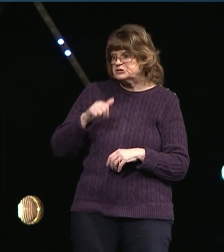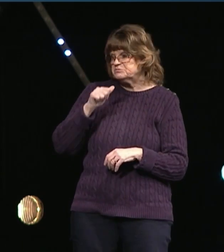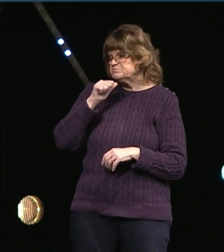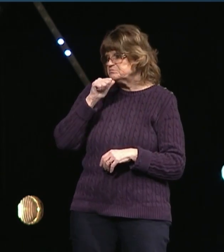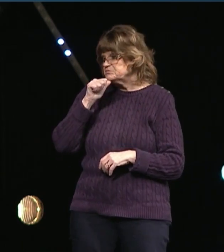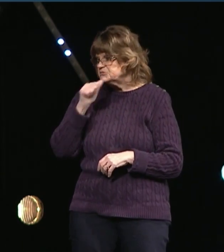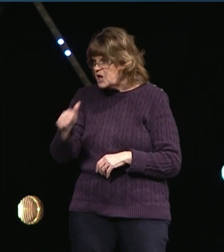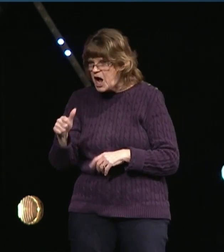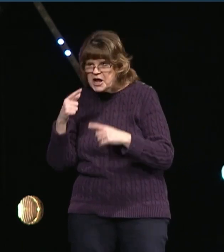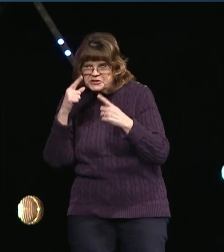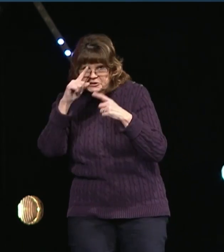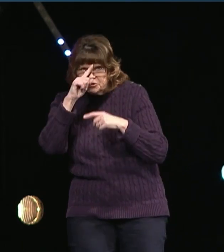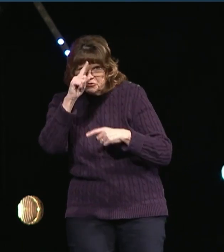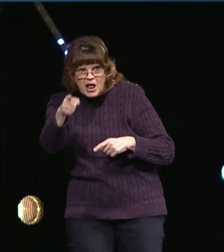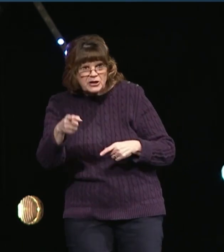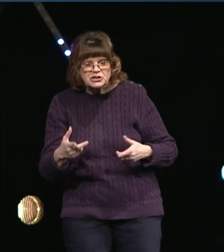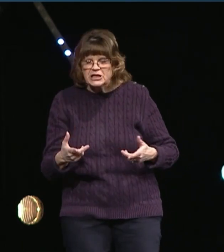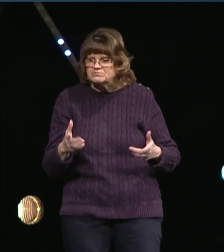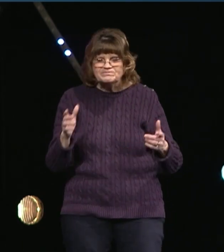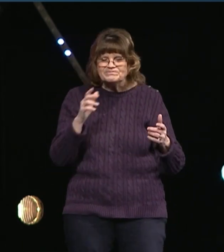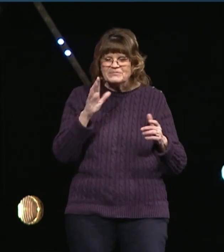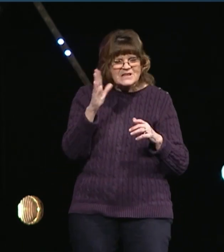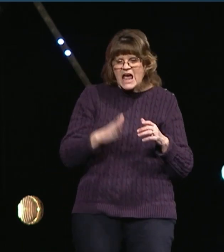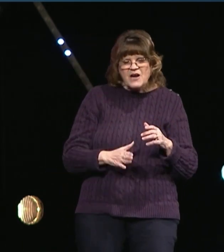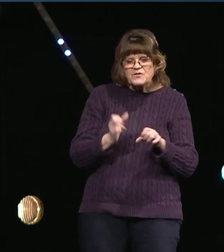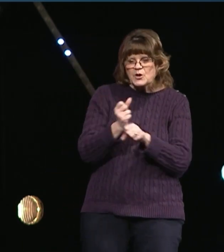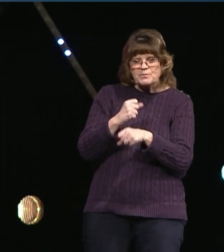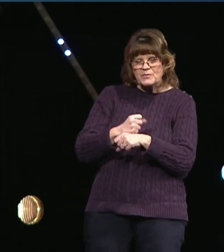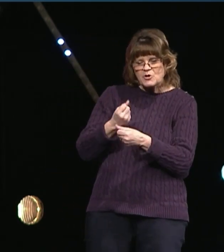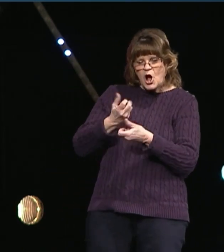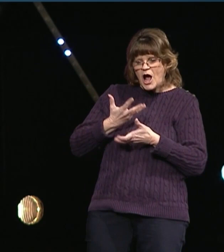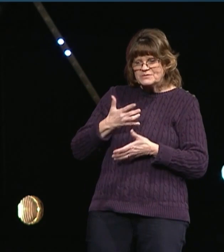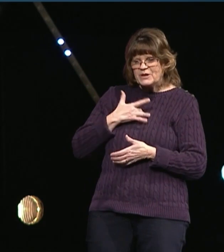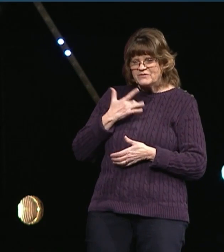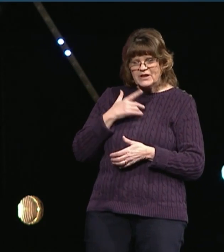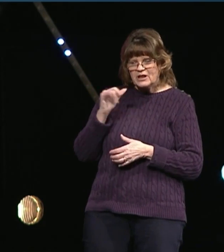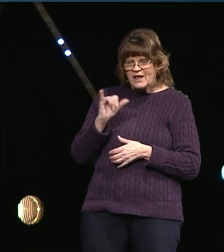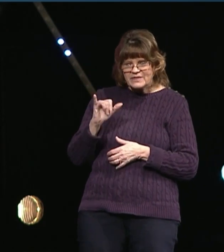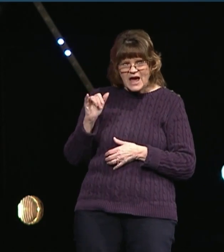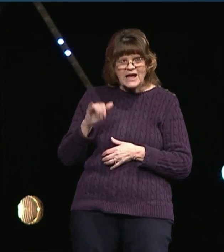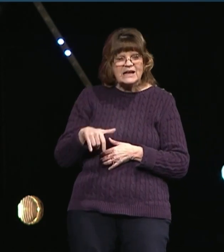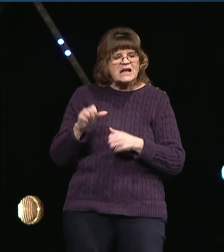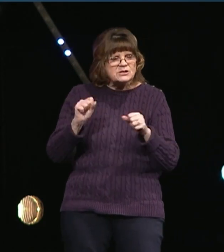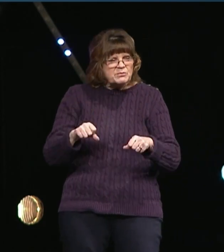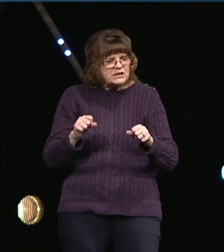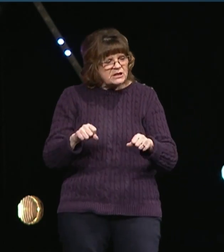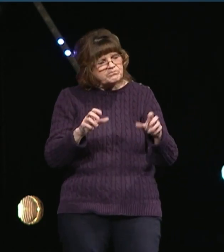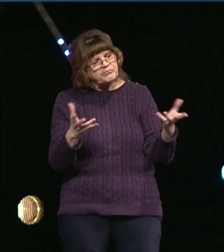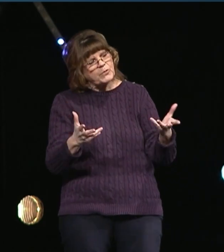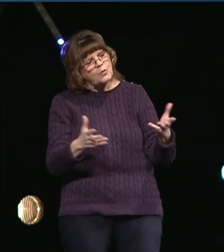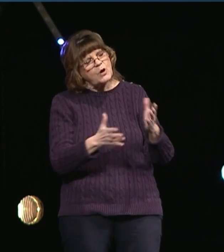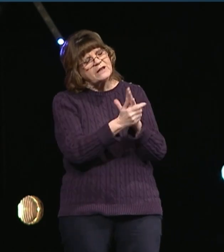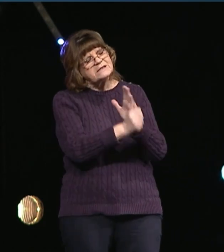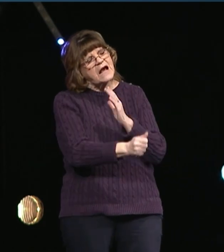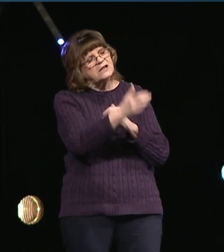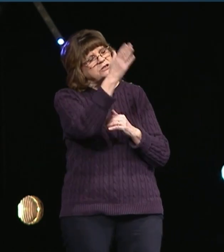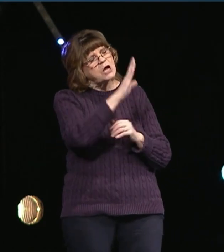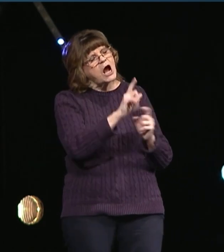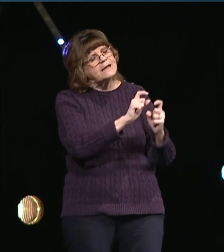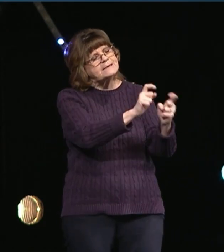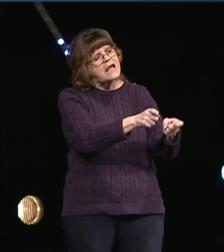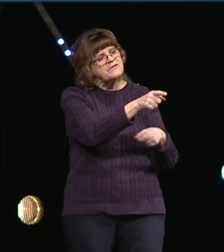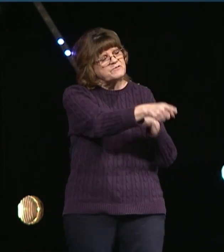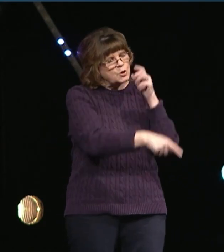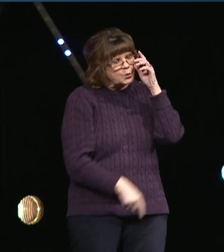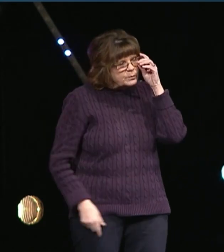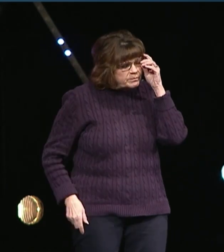those things in his shadow. But he didn't dwell on that. He had the ability to look at what are the talents that God gave this individual,